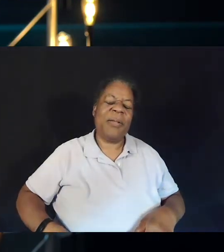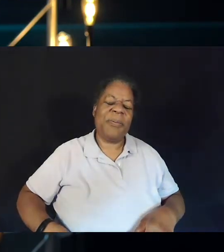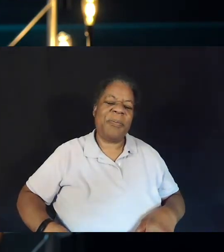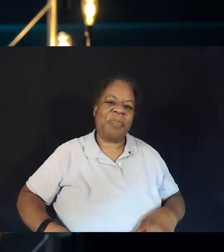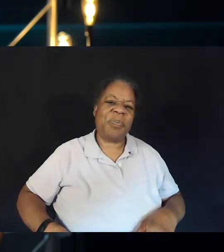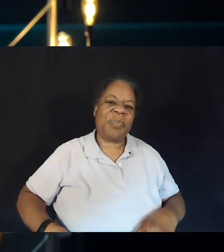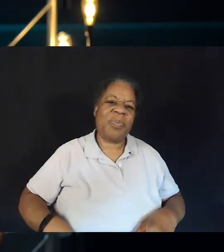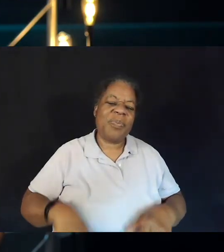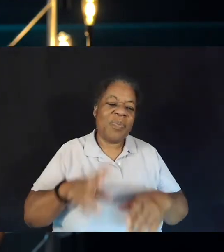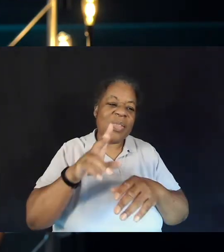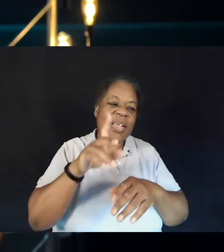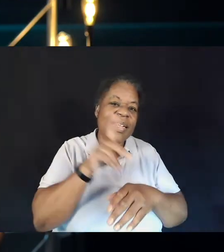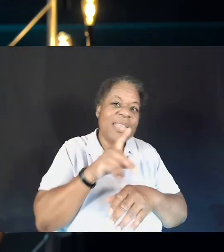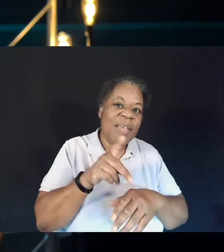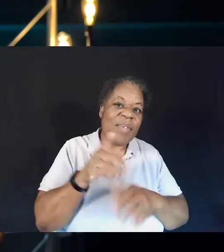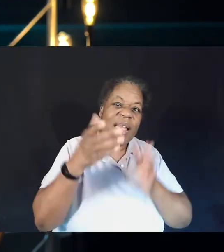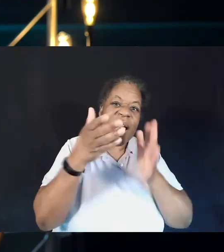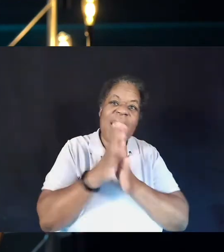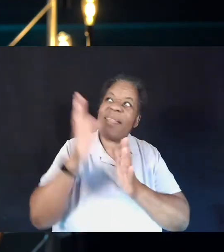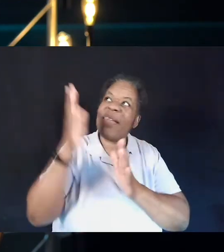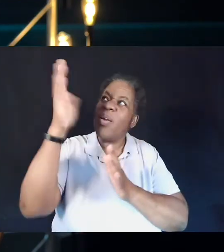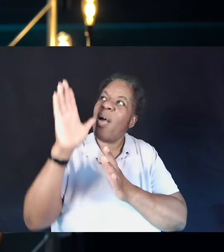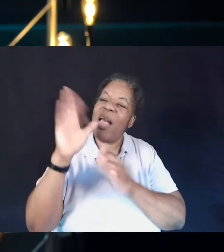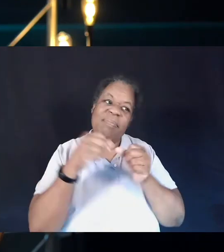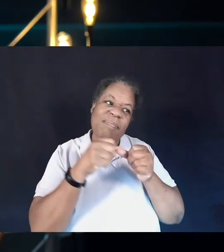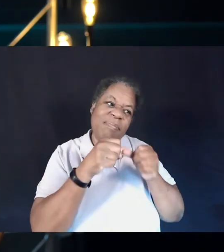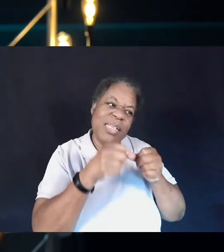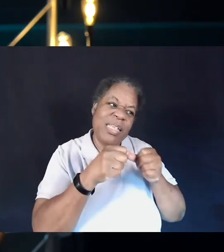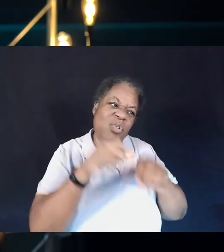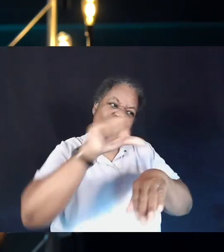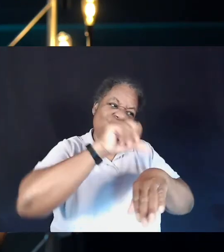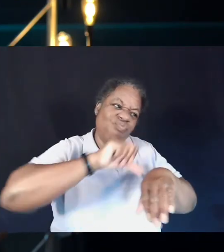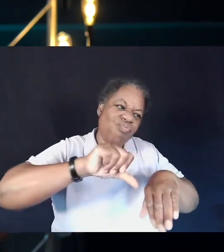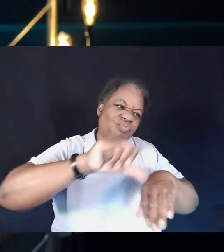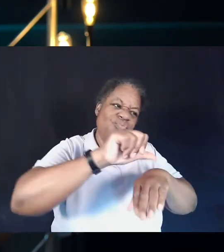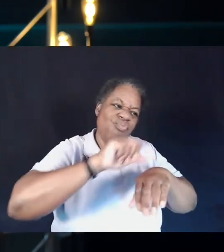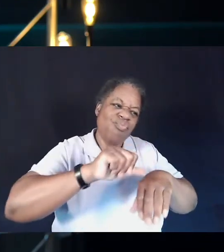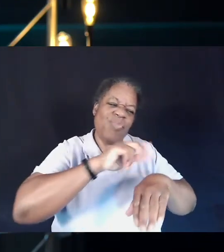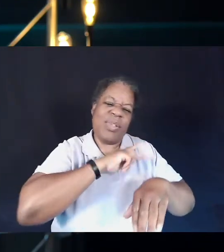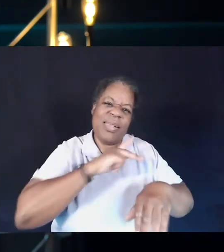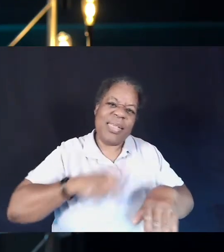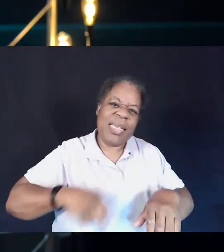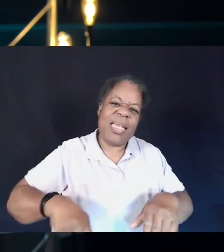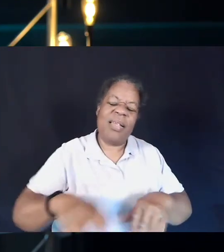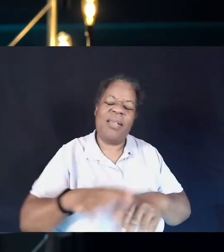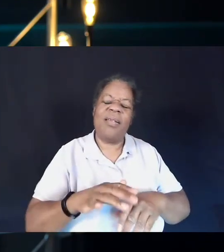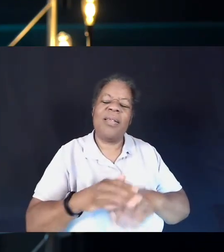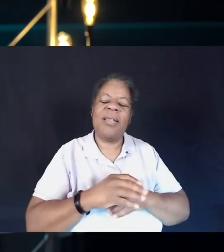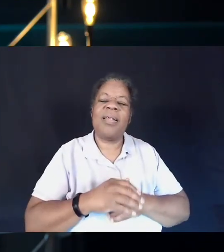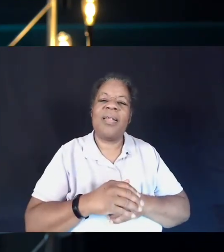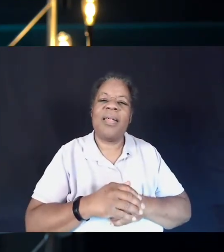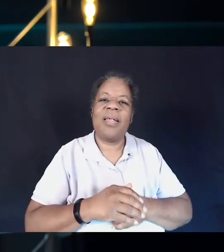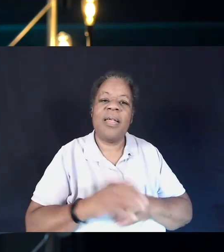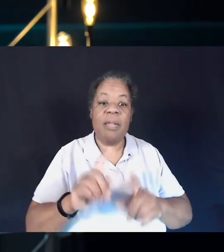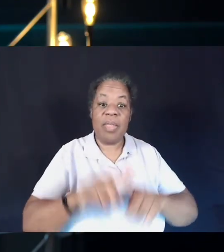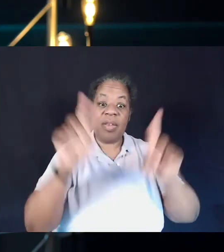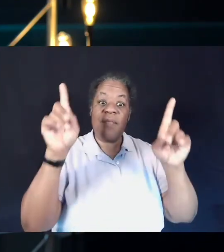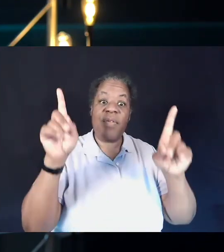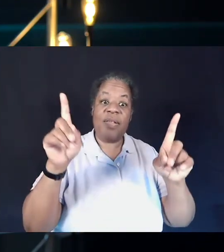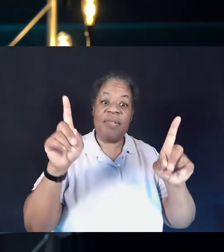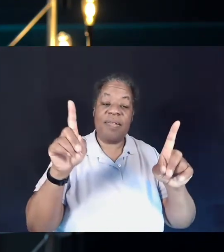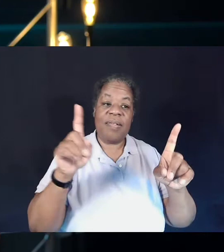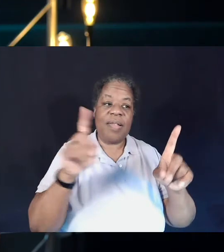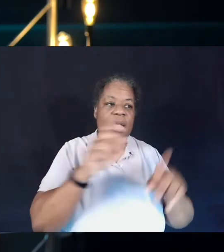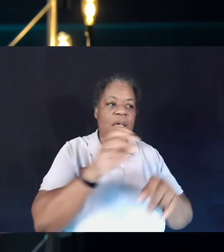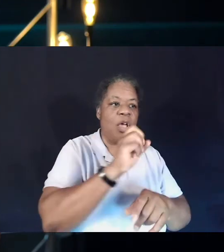God to not do it to him in this moment. The thing, though, is the difference between Saul and David